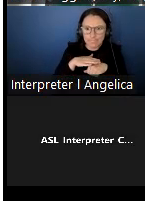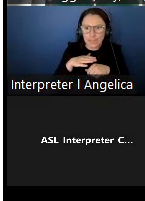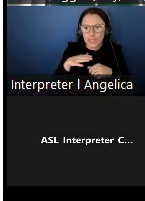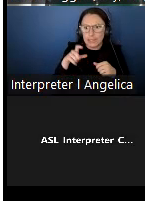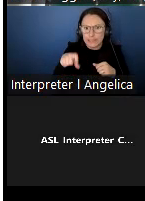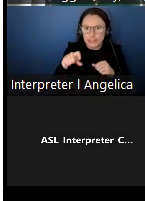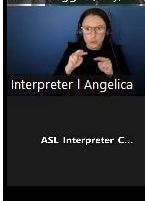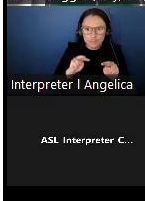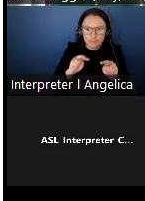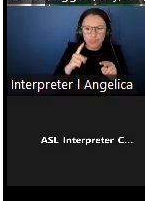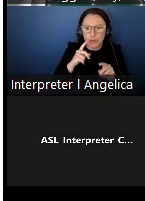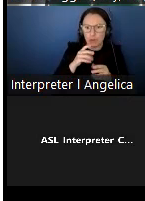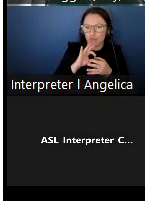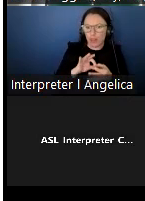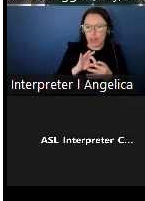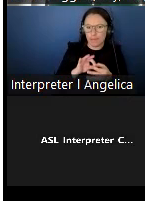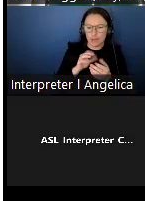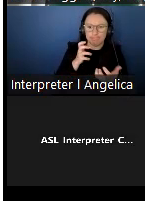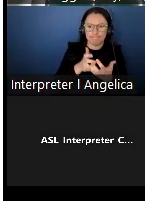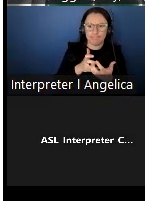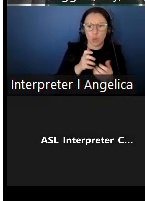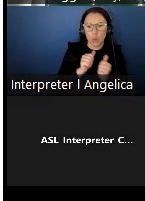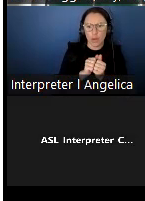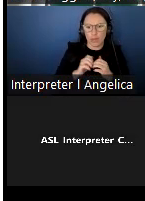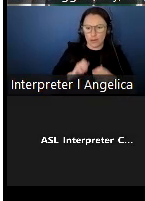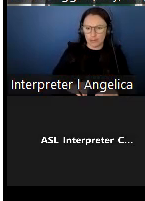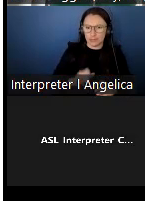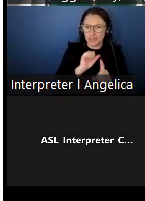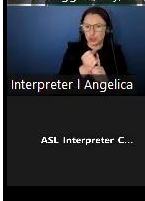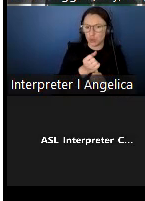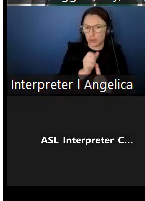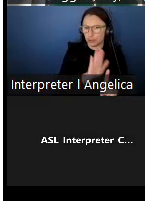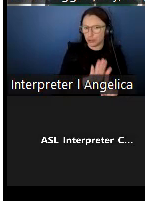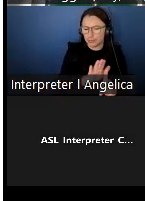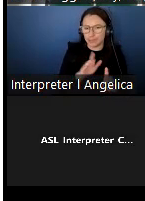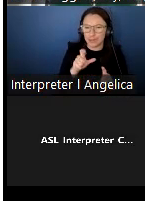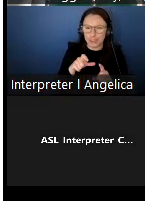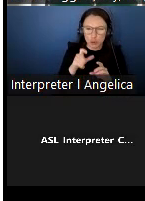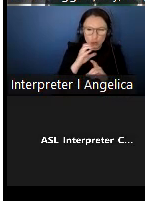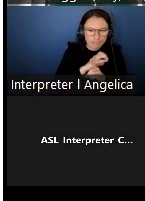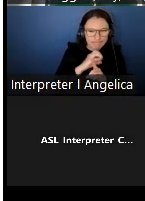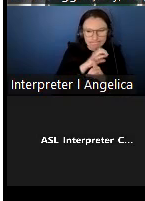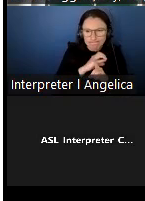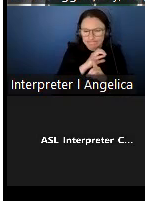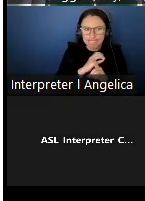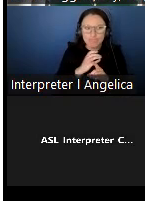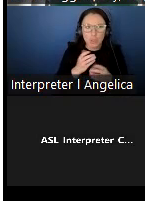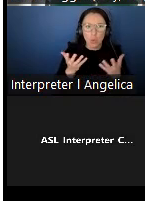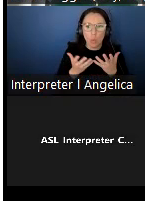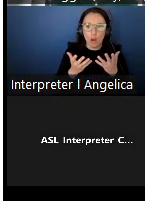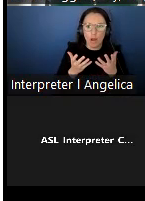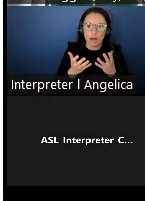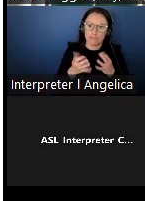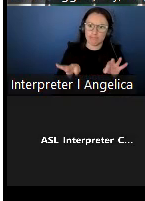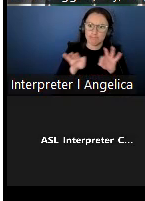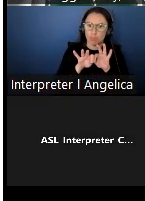situation. So we want to explore these options and kind of determine what relevant additional steps may make